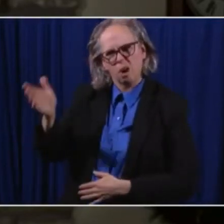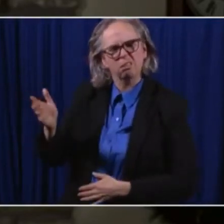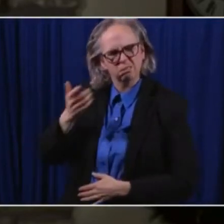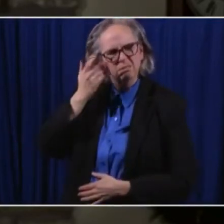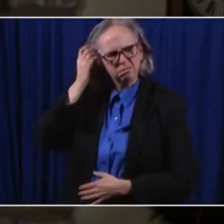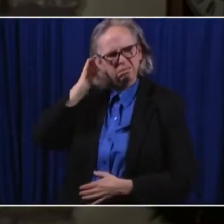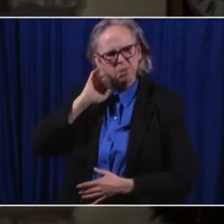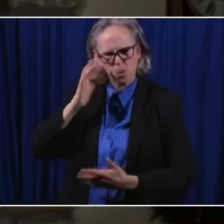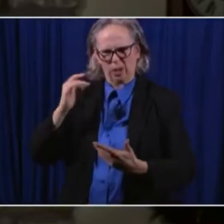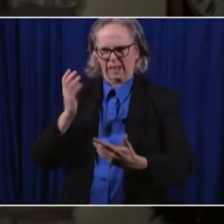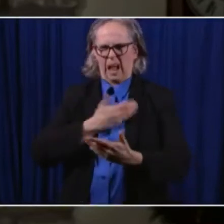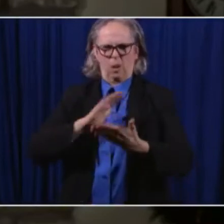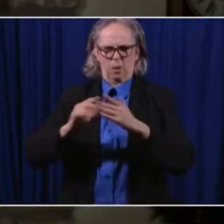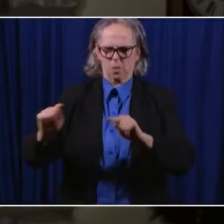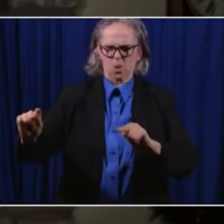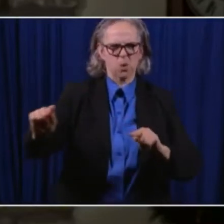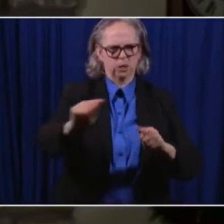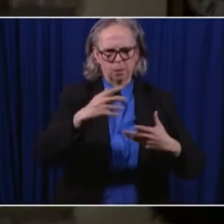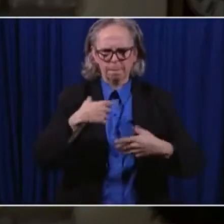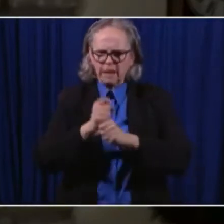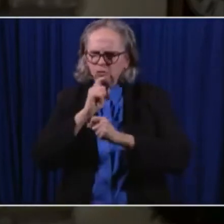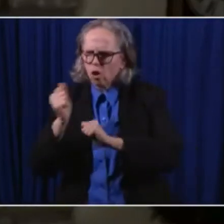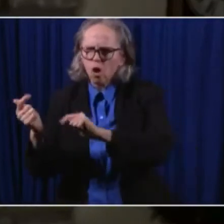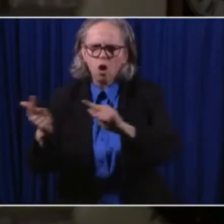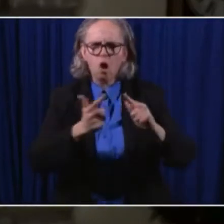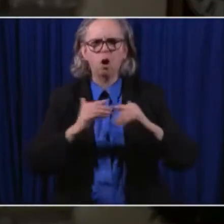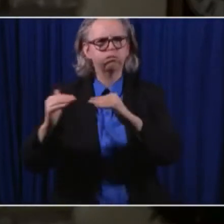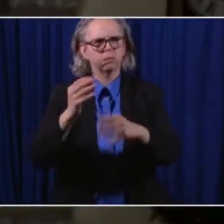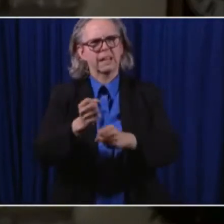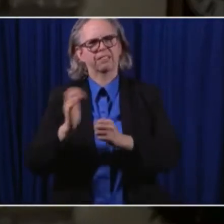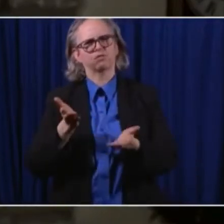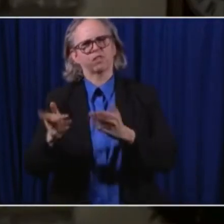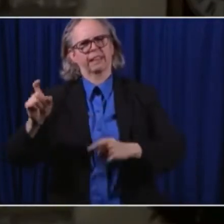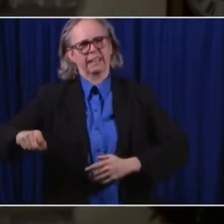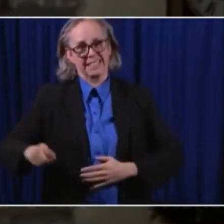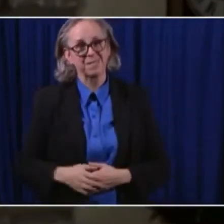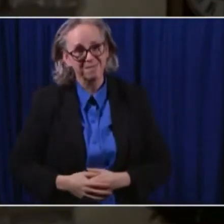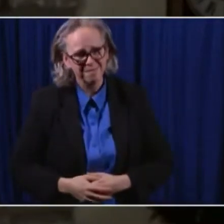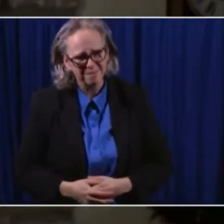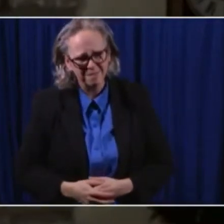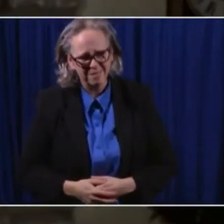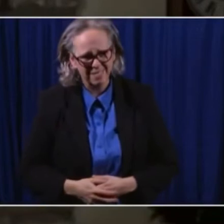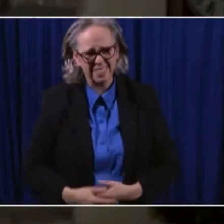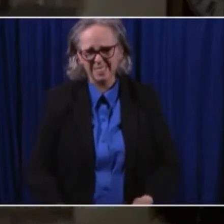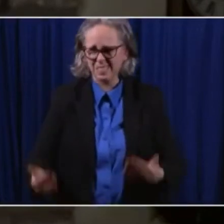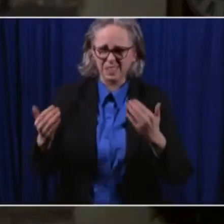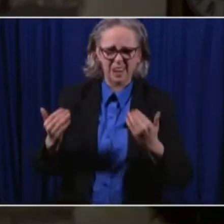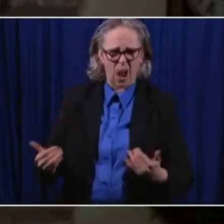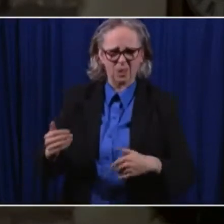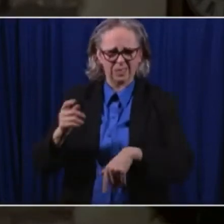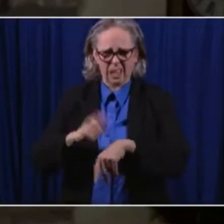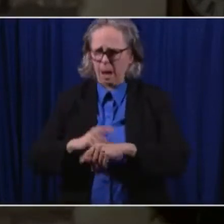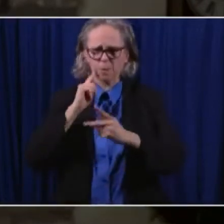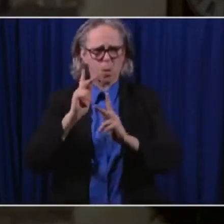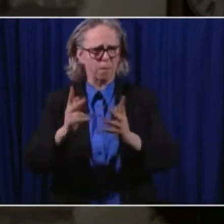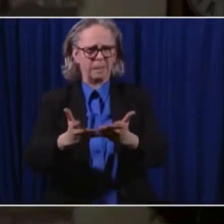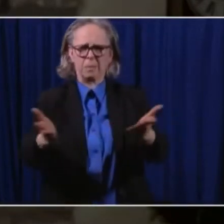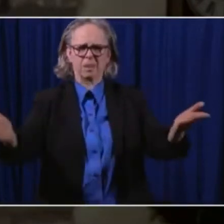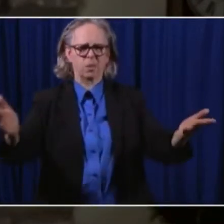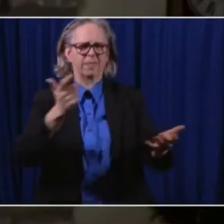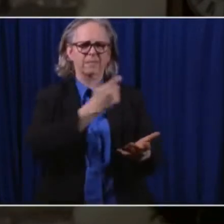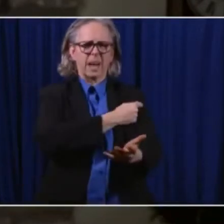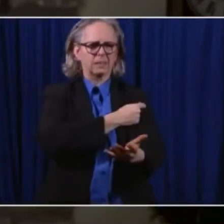broader general population, you know, it's going to be very, very important that we vaccinate at a high rate, carefully,